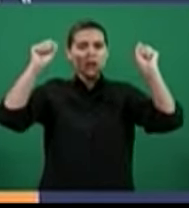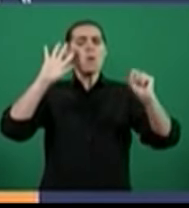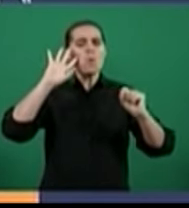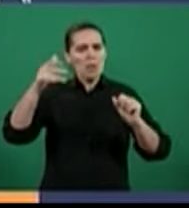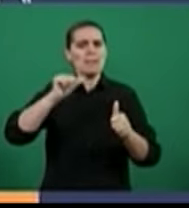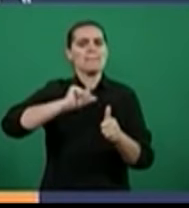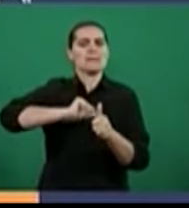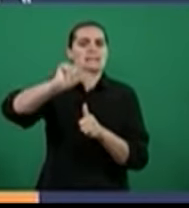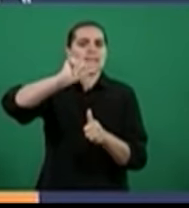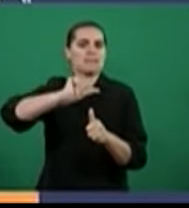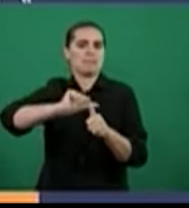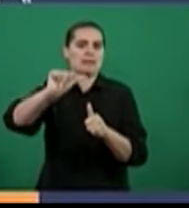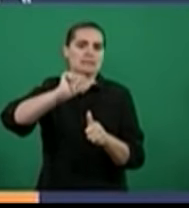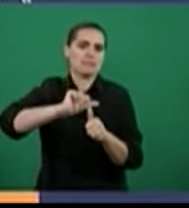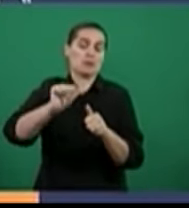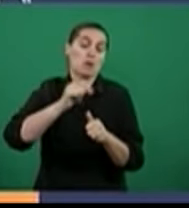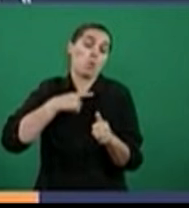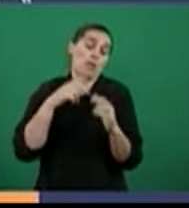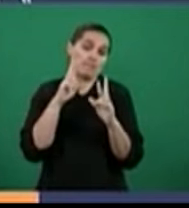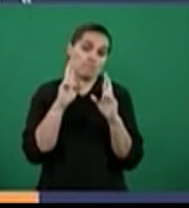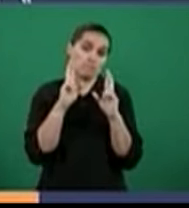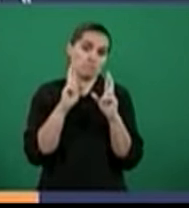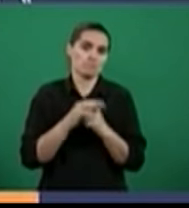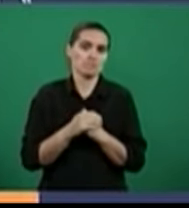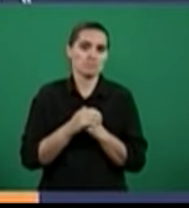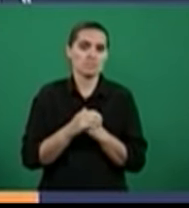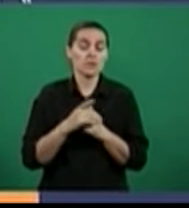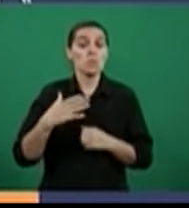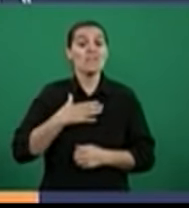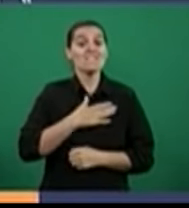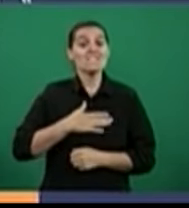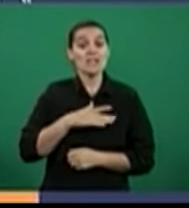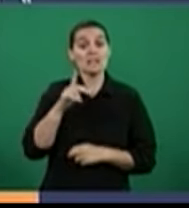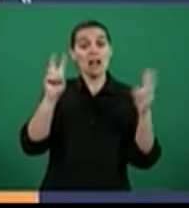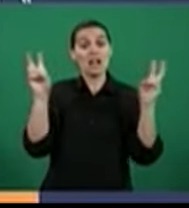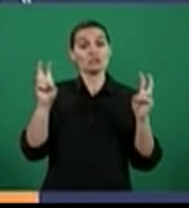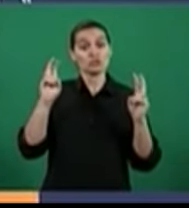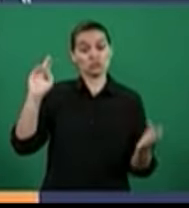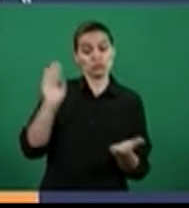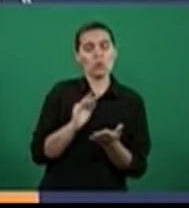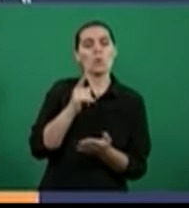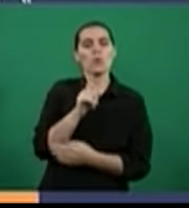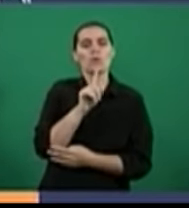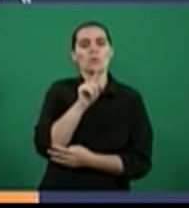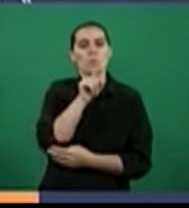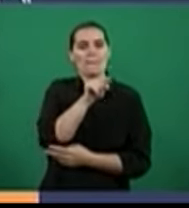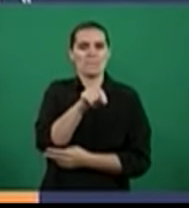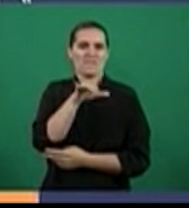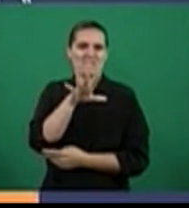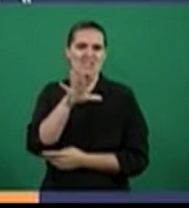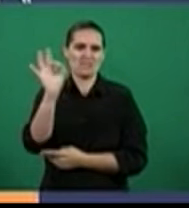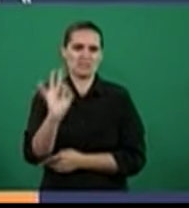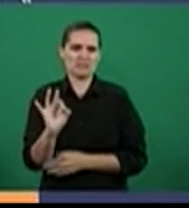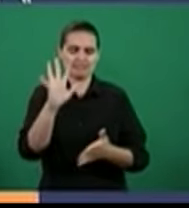somewhat. While we estimate electricity shortages took 1.5 percentage points off